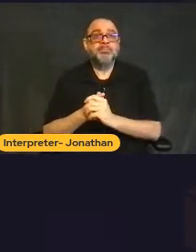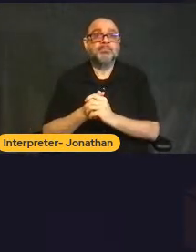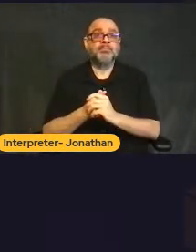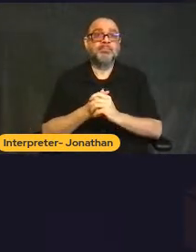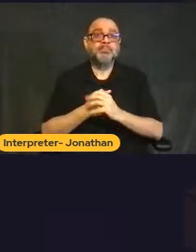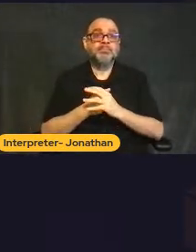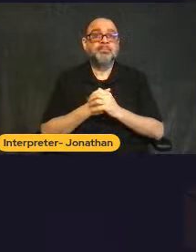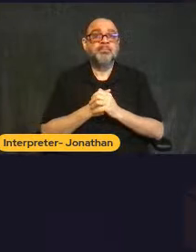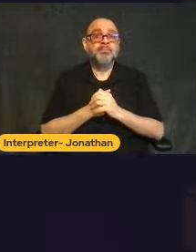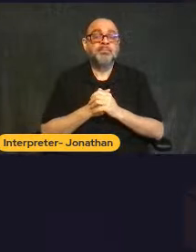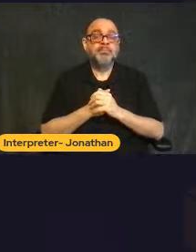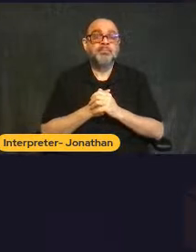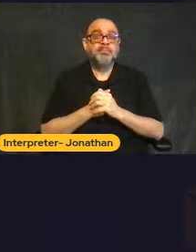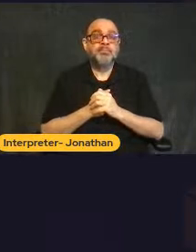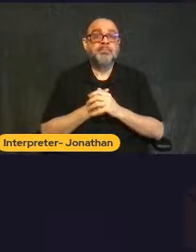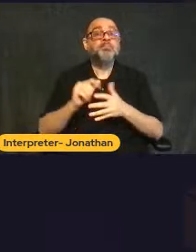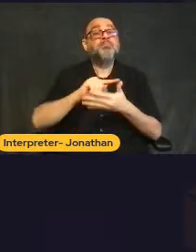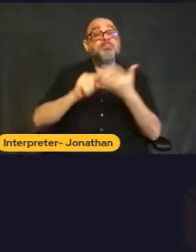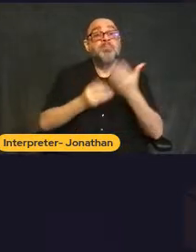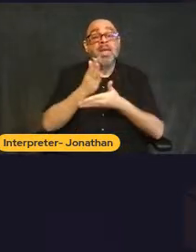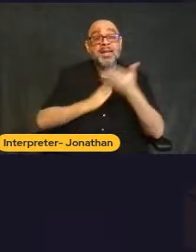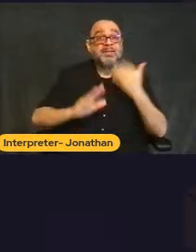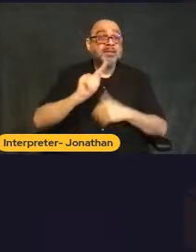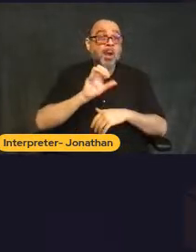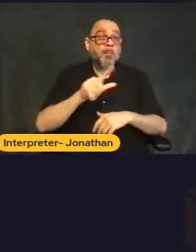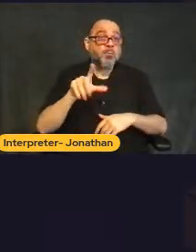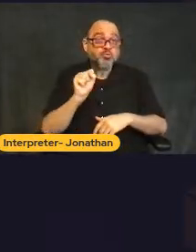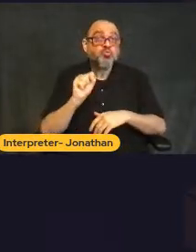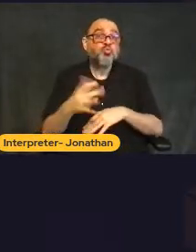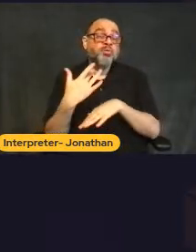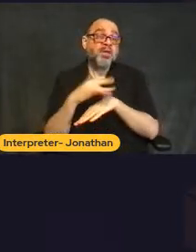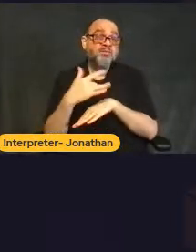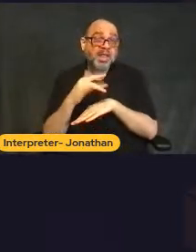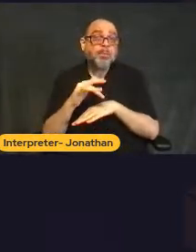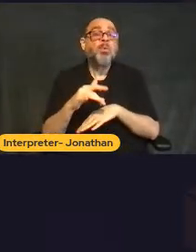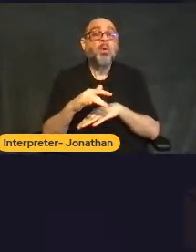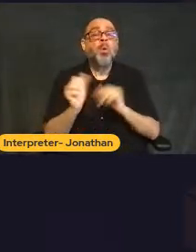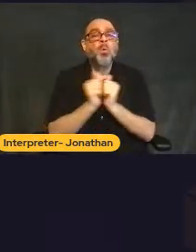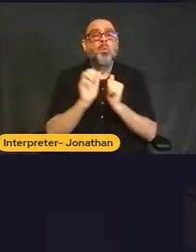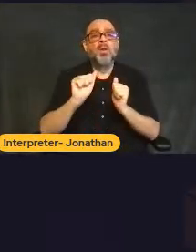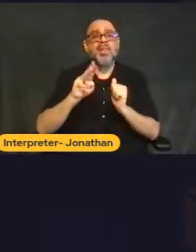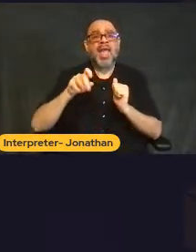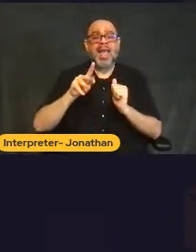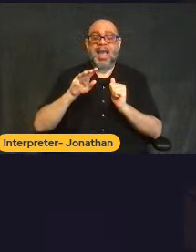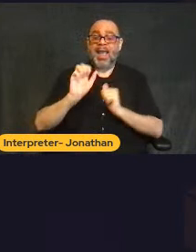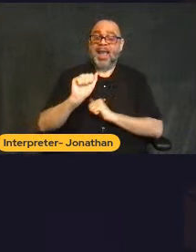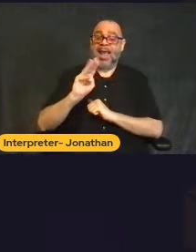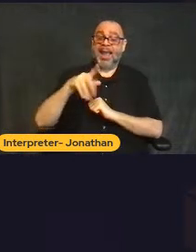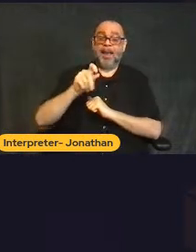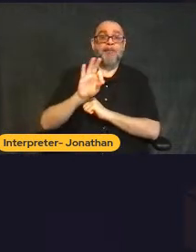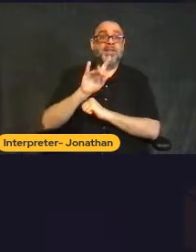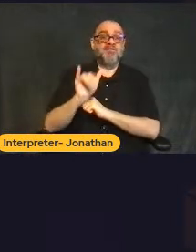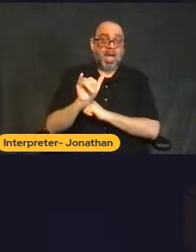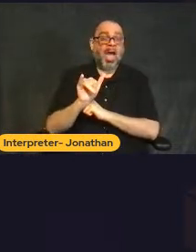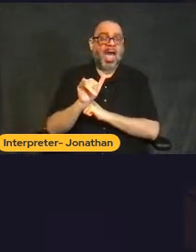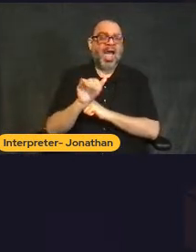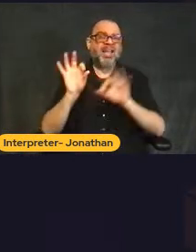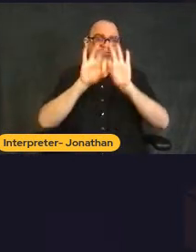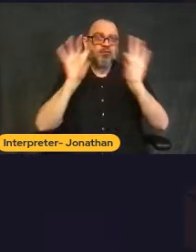So these are some features and tools available in Amplify framework. So we